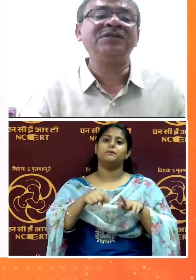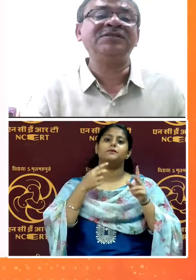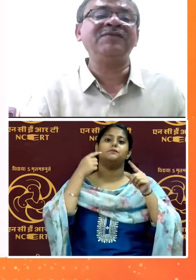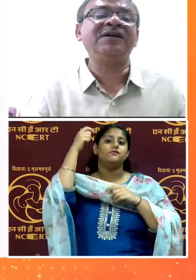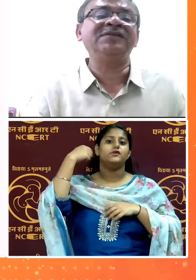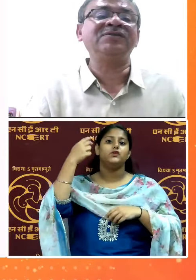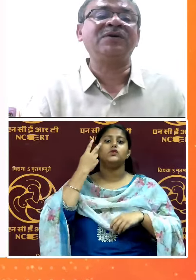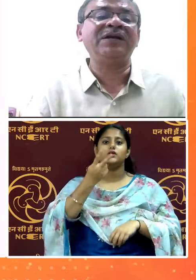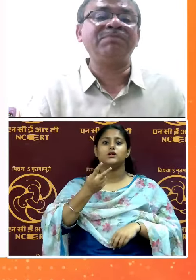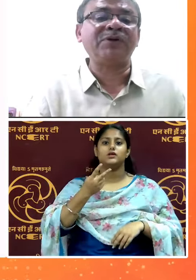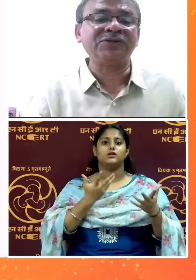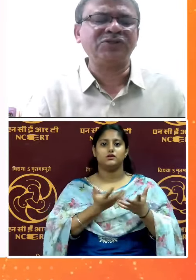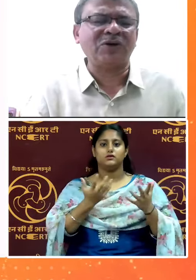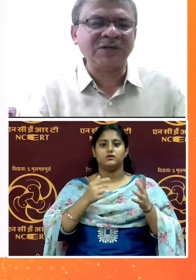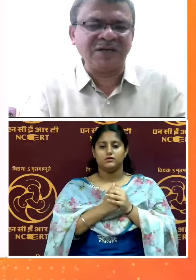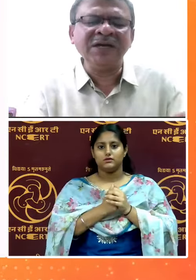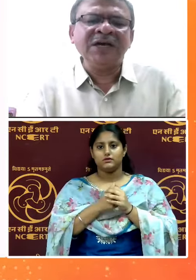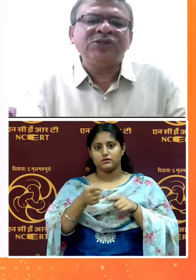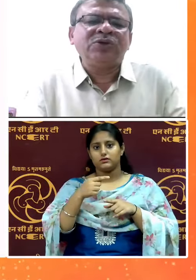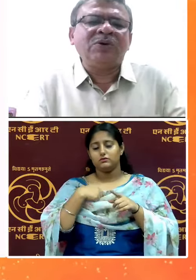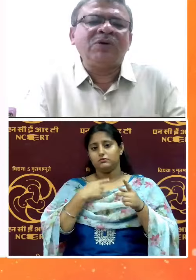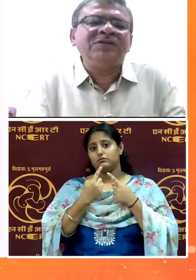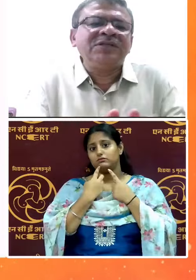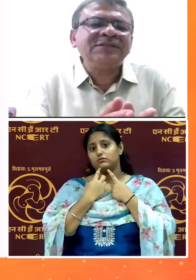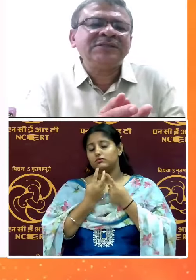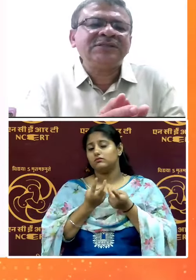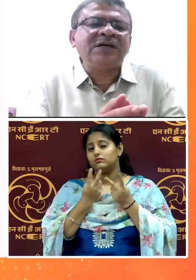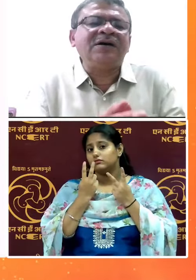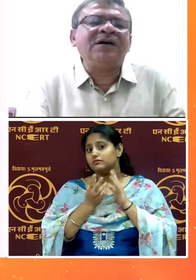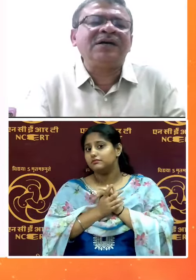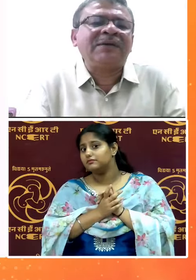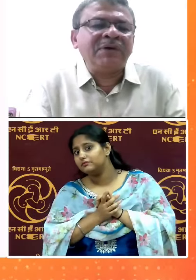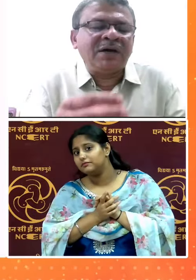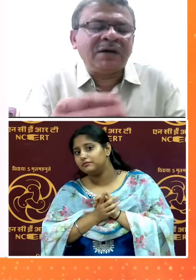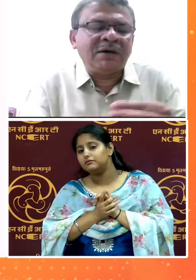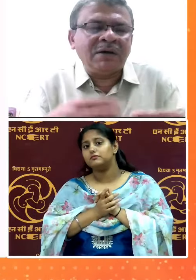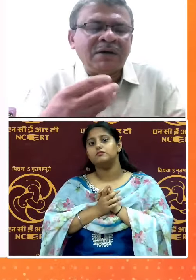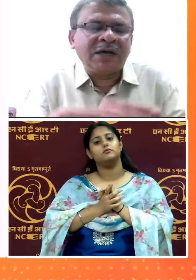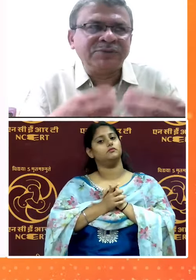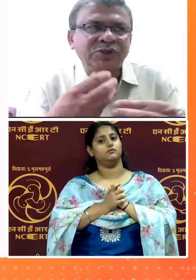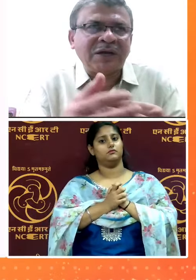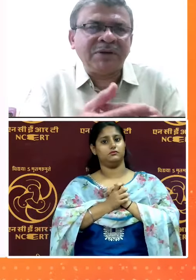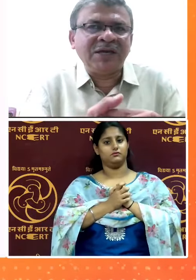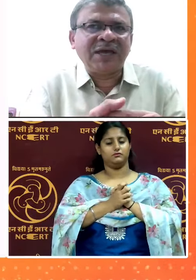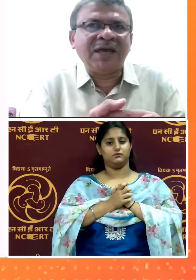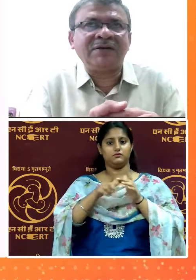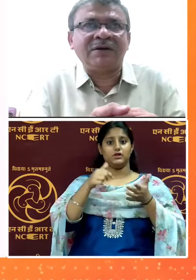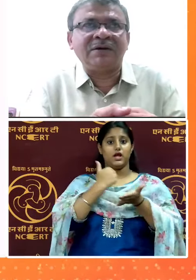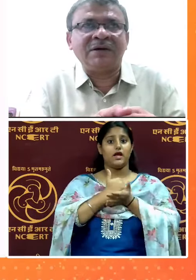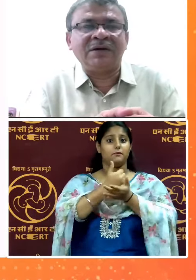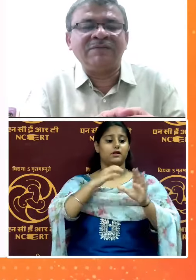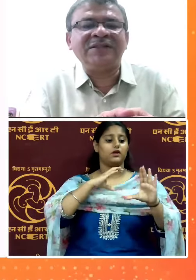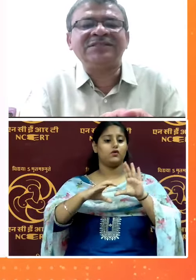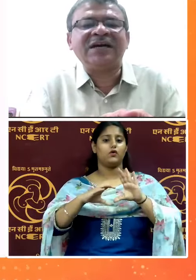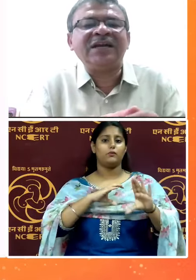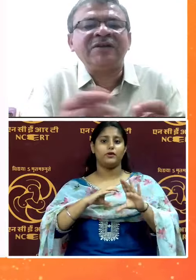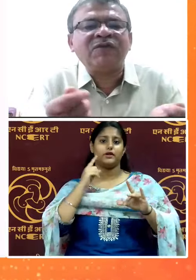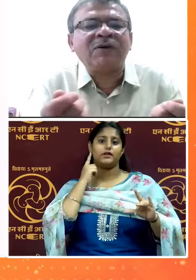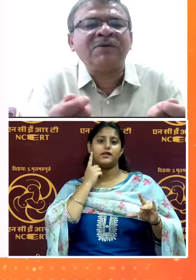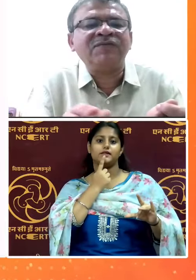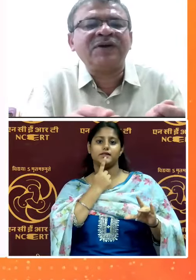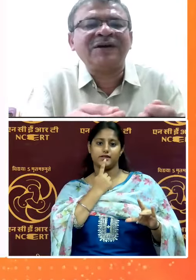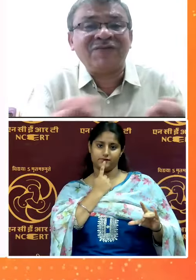video. This device is called a Prof Stalker. So this helps to communicate with the child